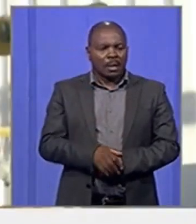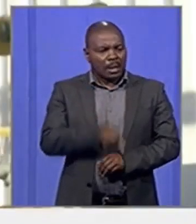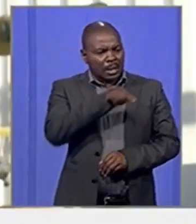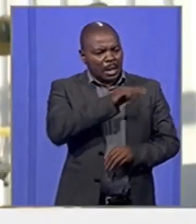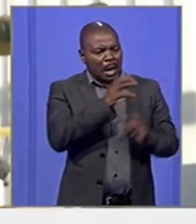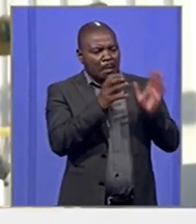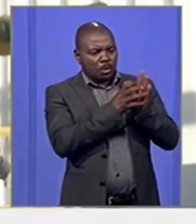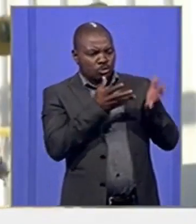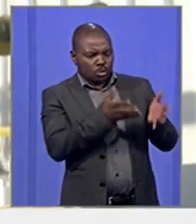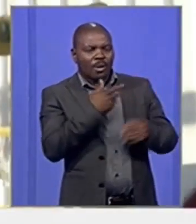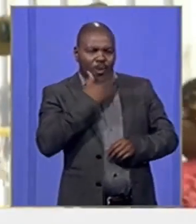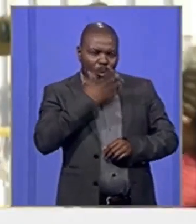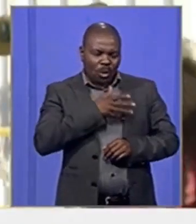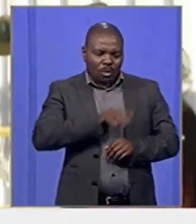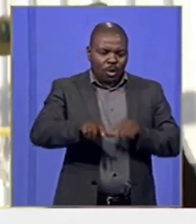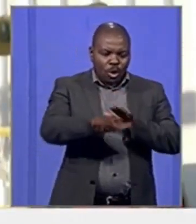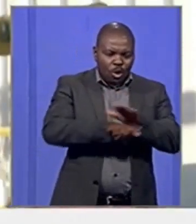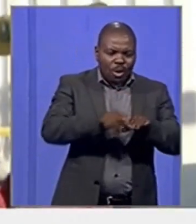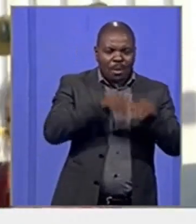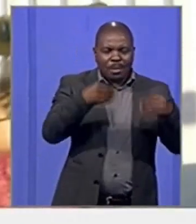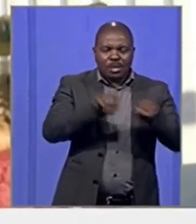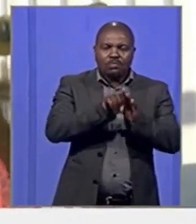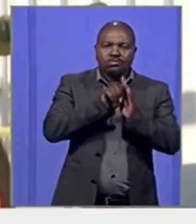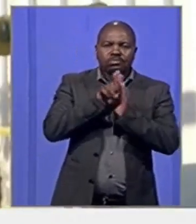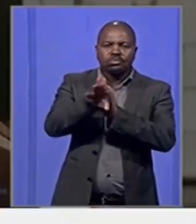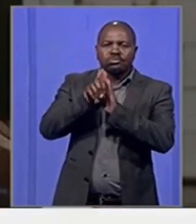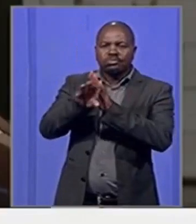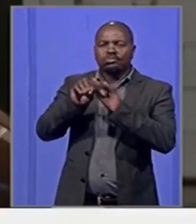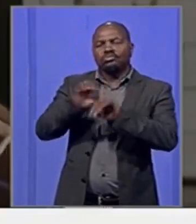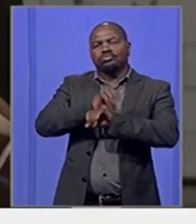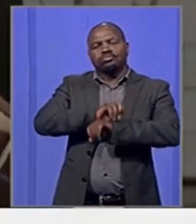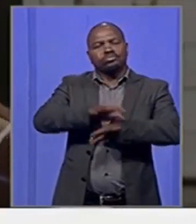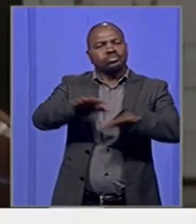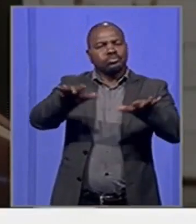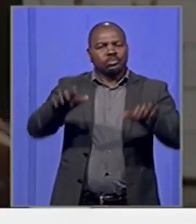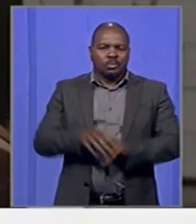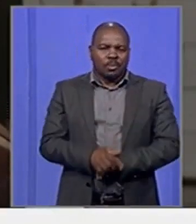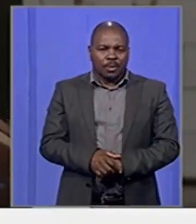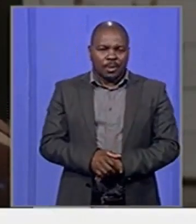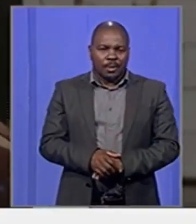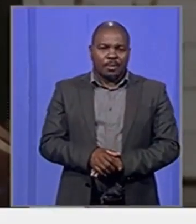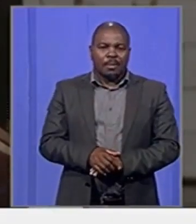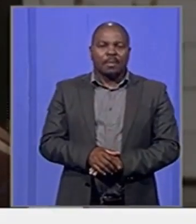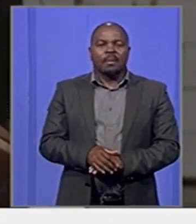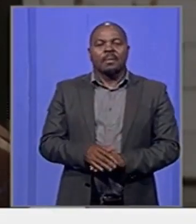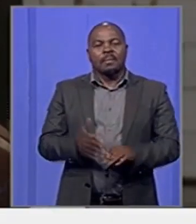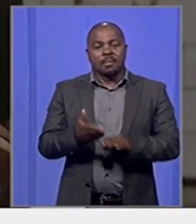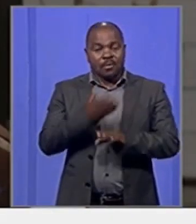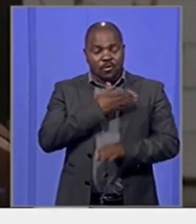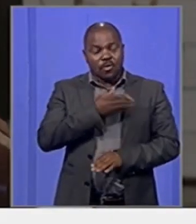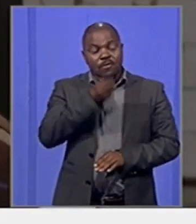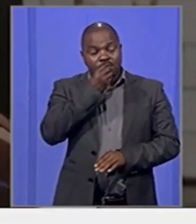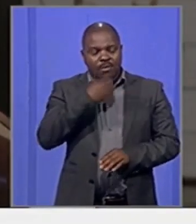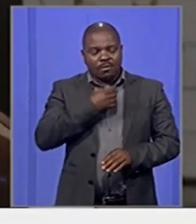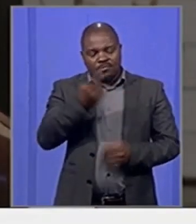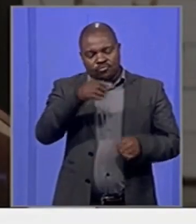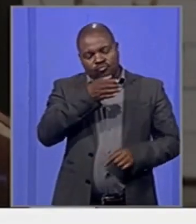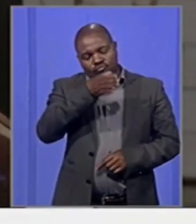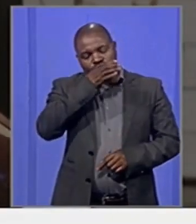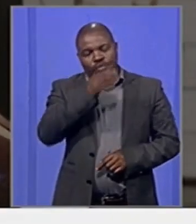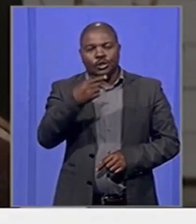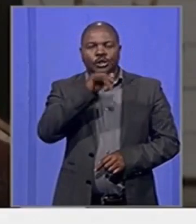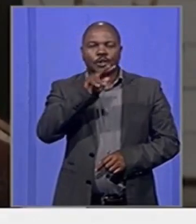being pushed in local markets, in local events. Before food, we can have gin. Have